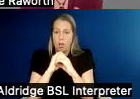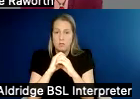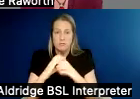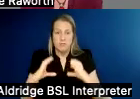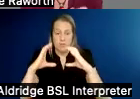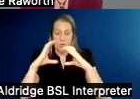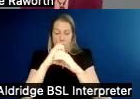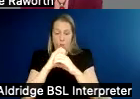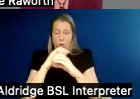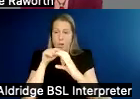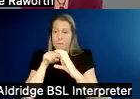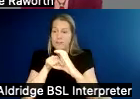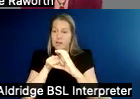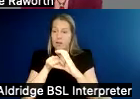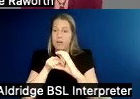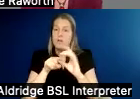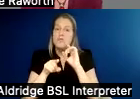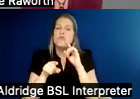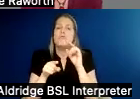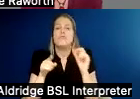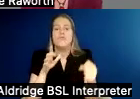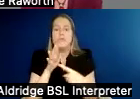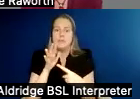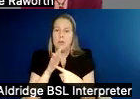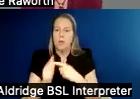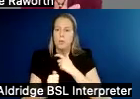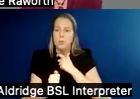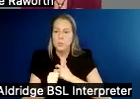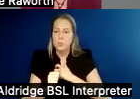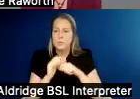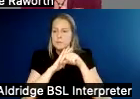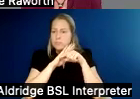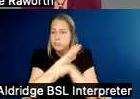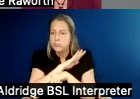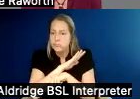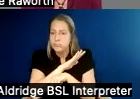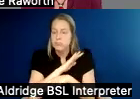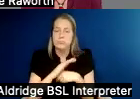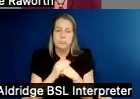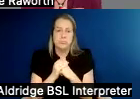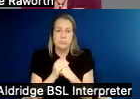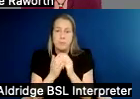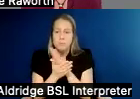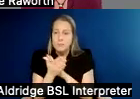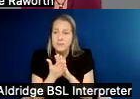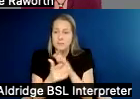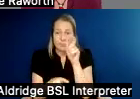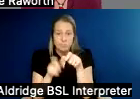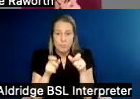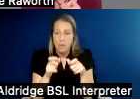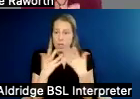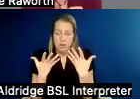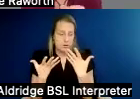of that donut, is critical human deprivation, a place where people are left falling short on the very essentials of